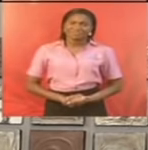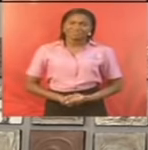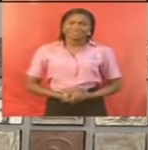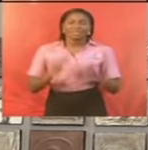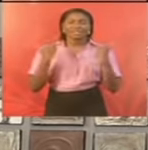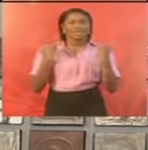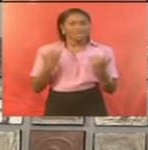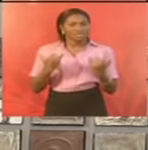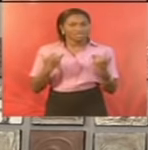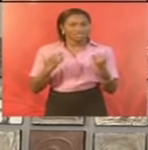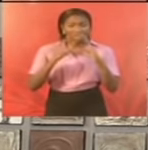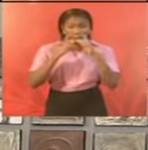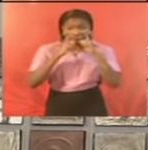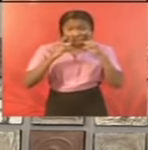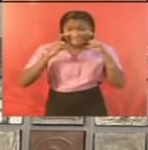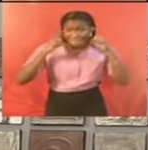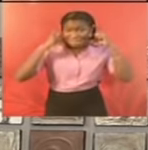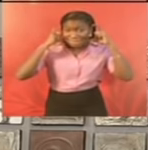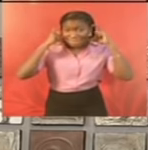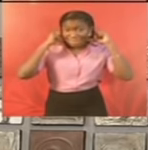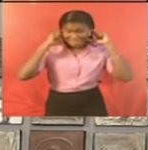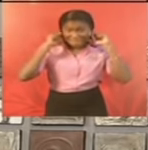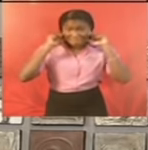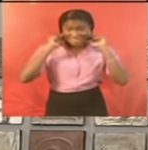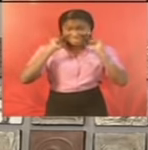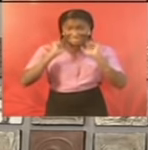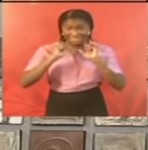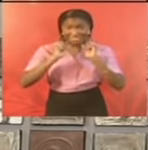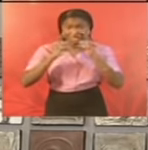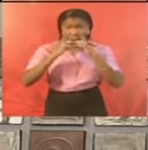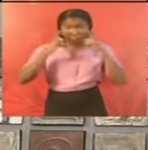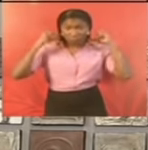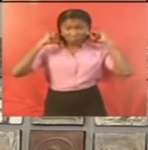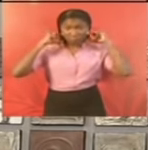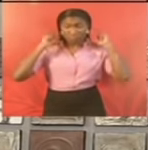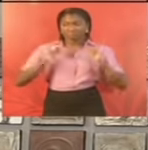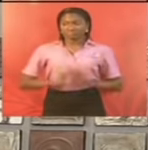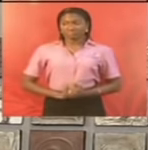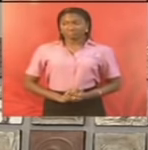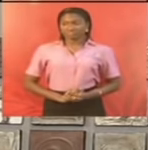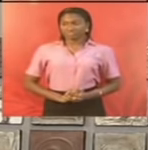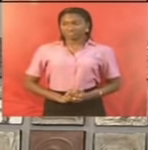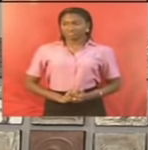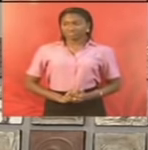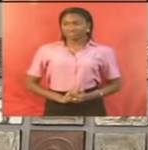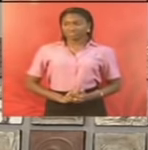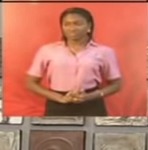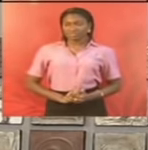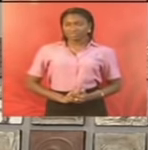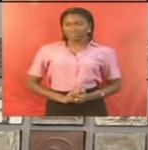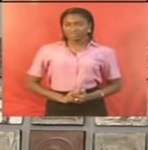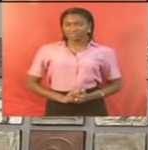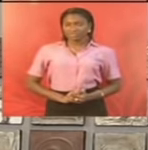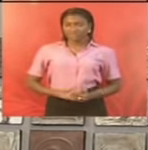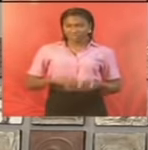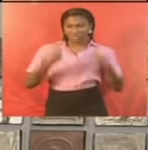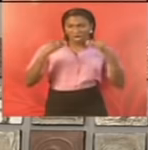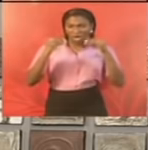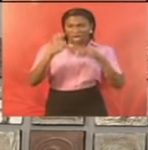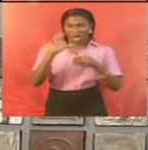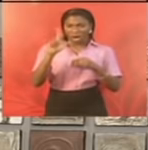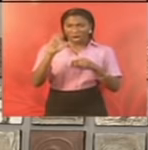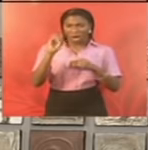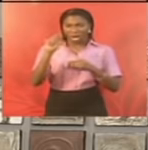face covering, even if it does cover your nose and mouth, the face coverings that we are suggesting, be they cloth masks or